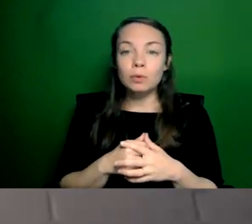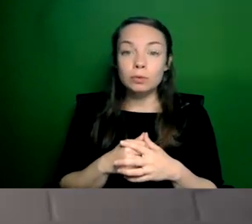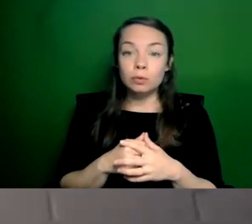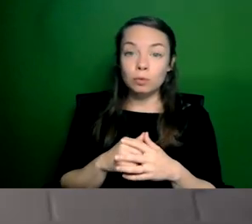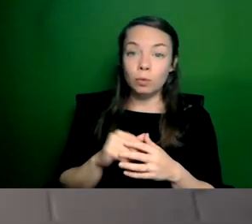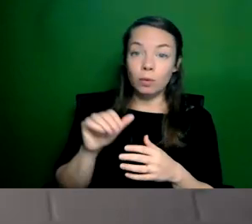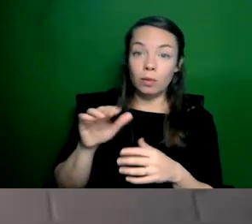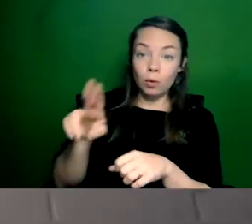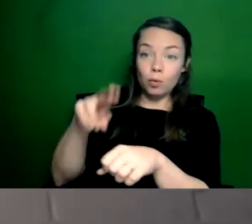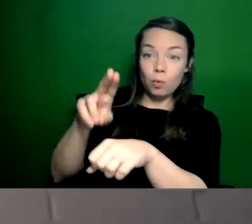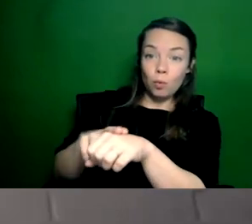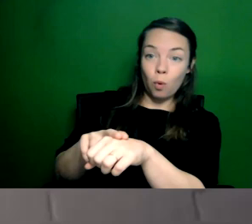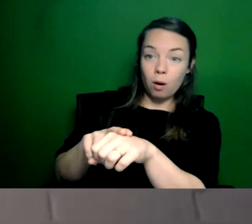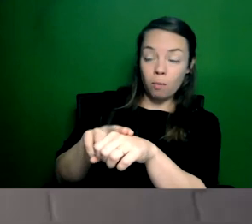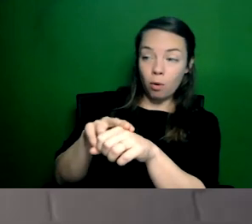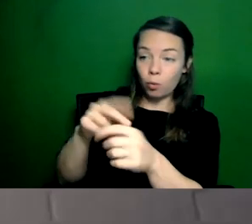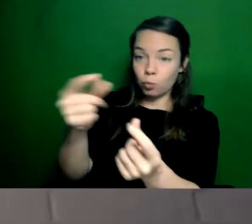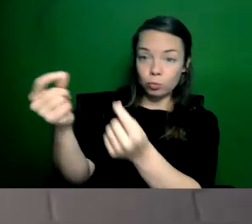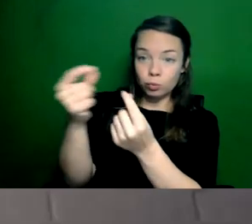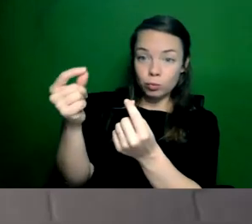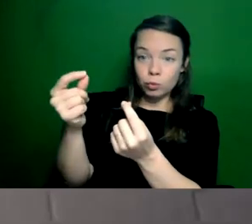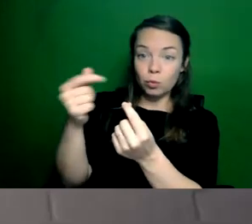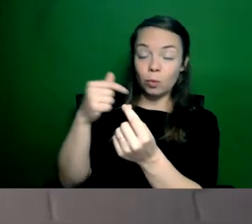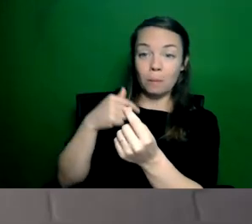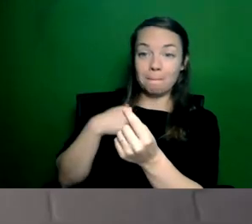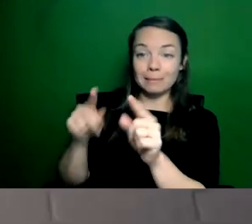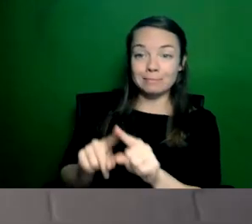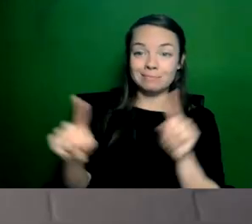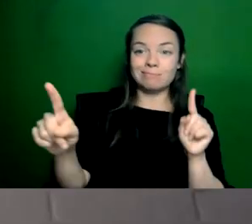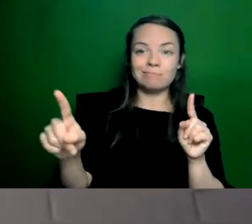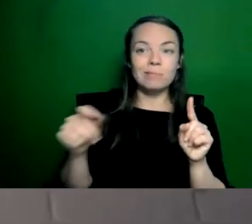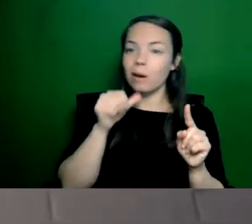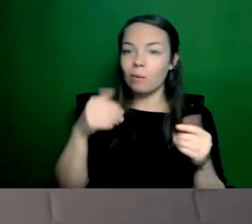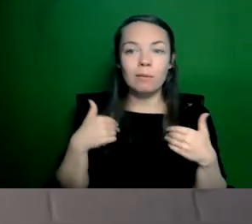to go against the grain. Going against the grain, however you